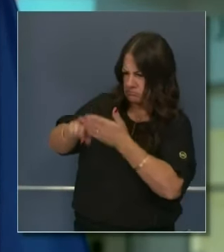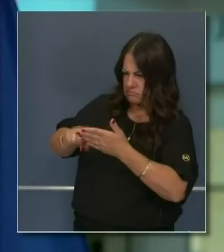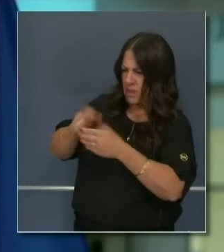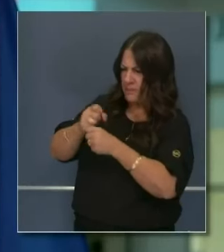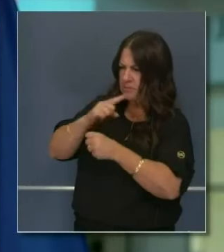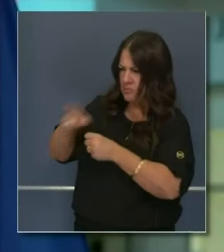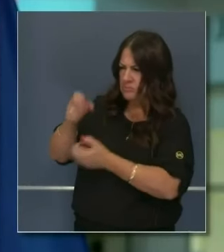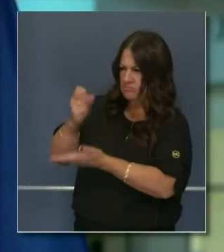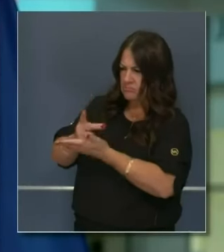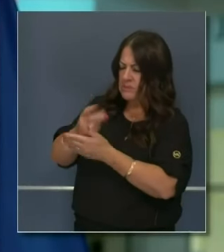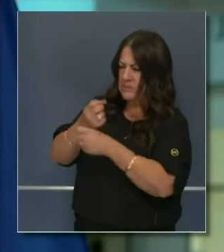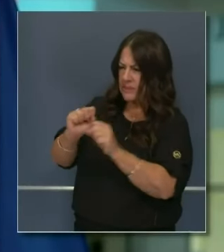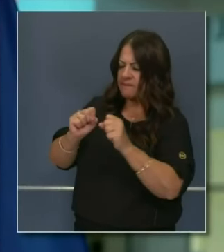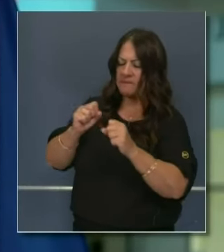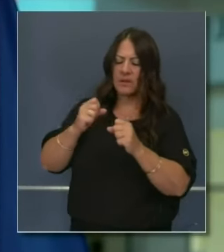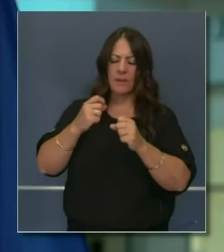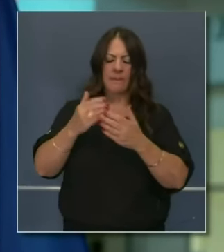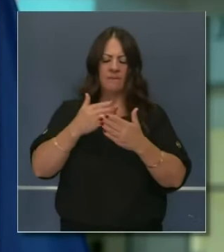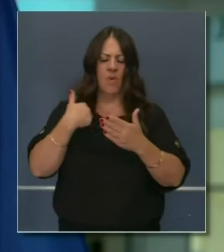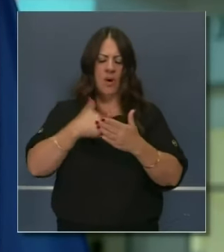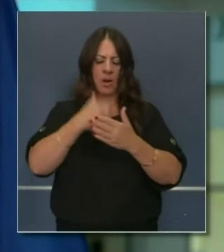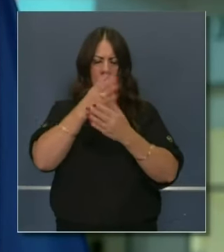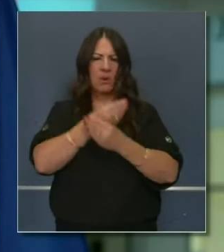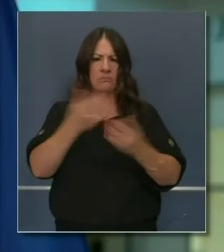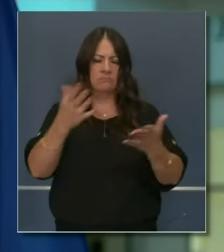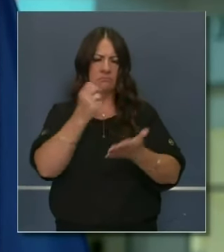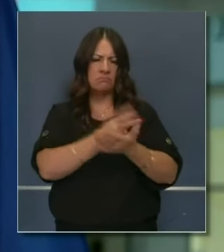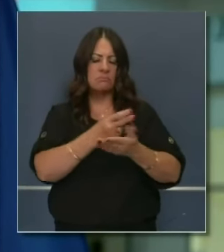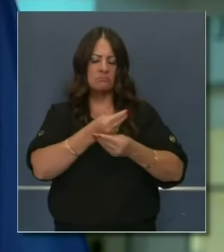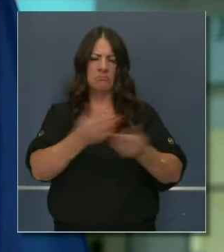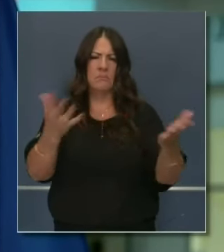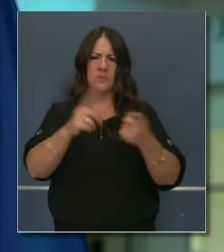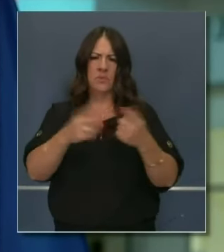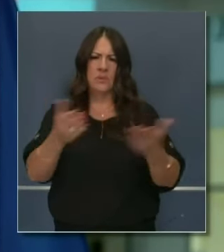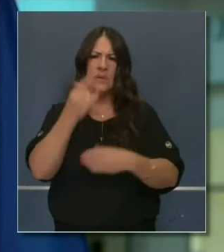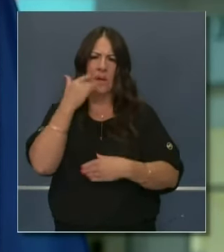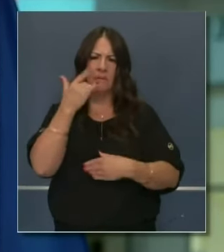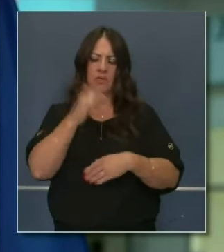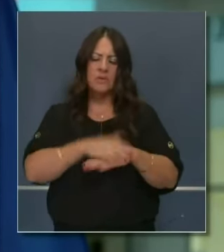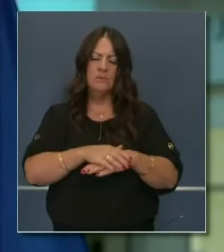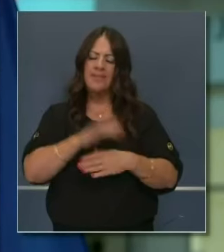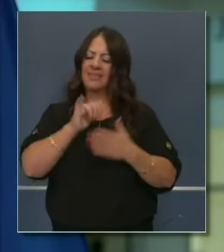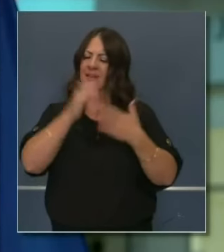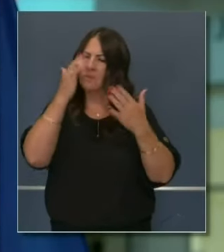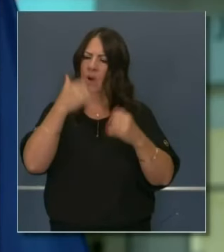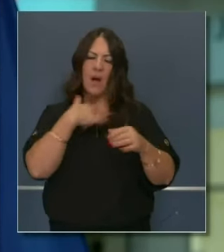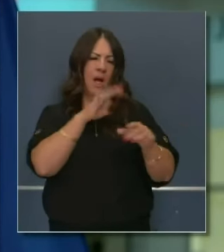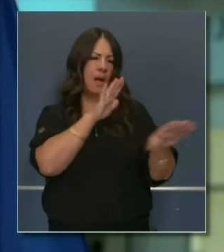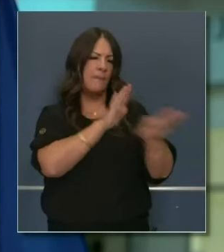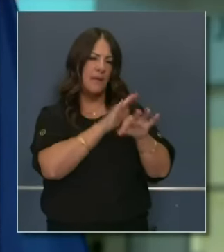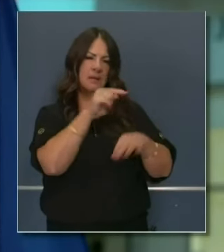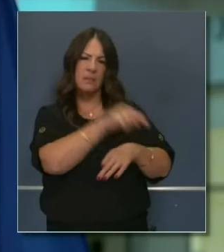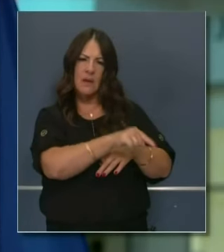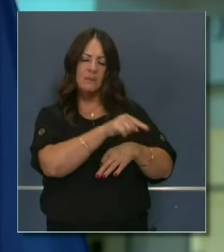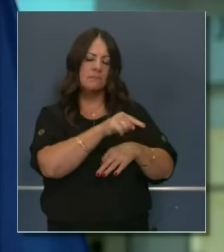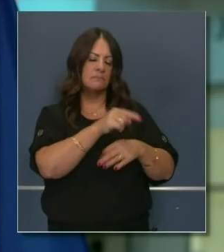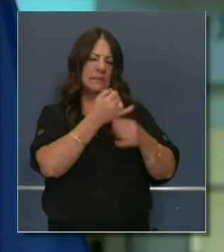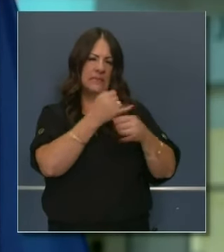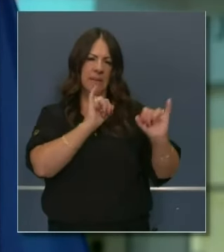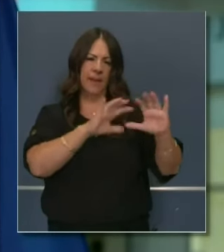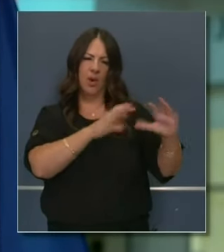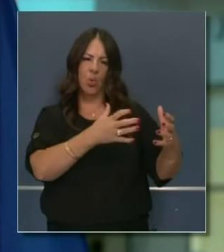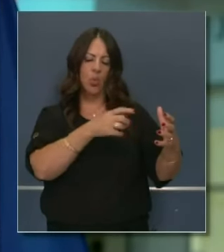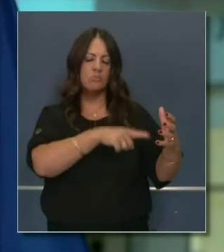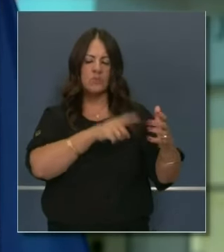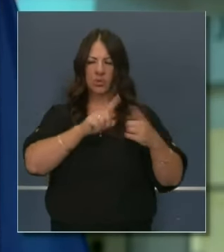planning that we put forward. 11 members, that task force. We've made those members and those individuals